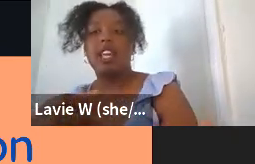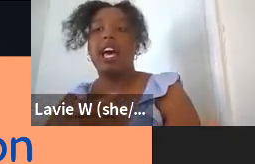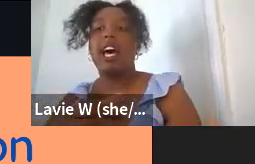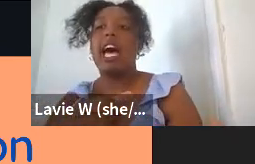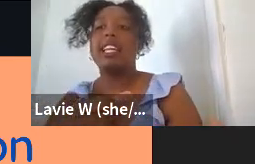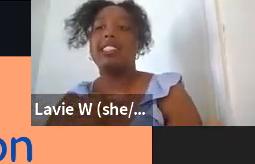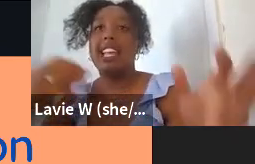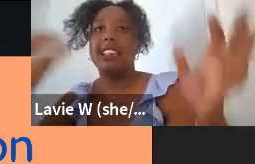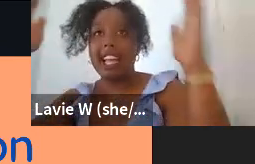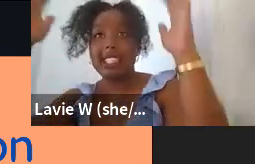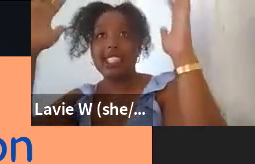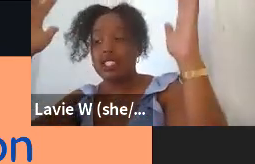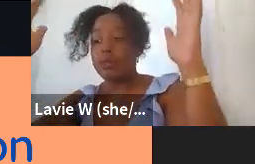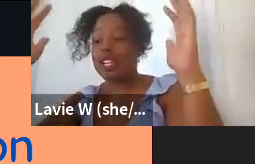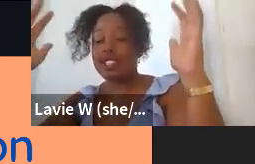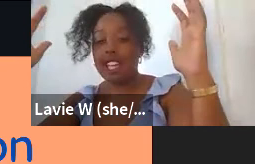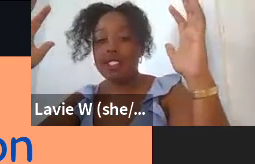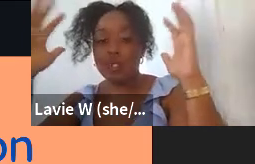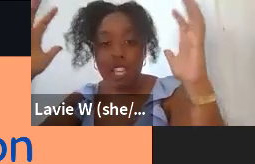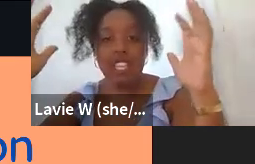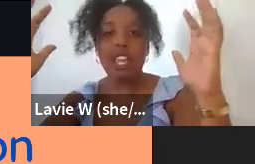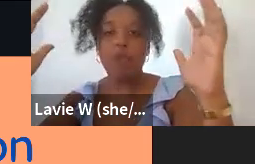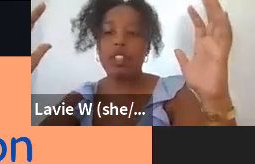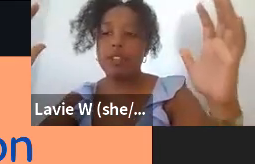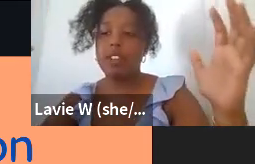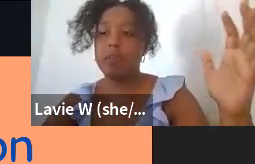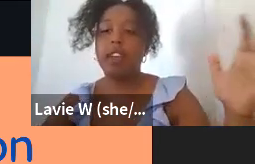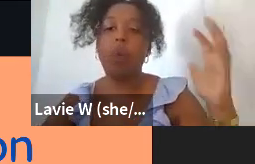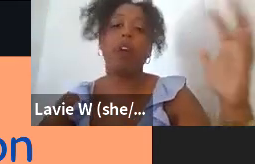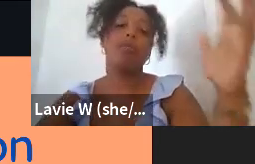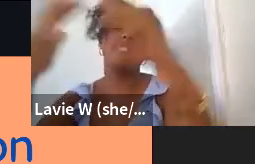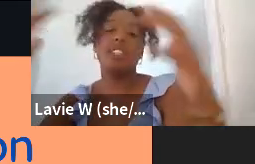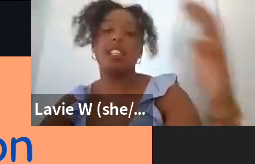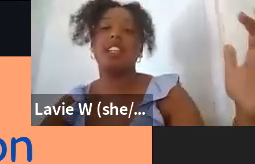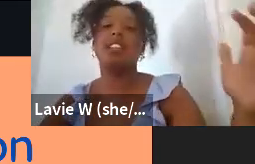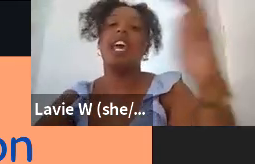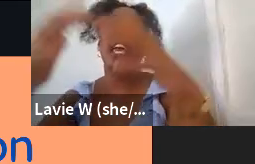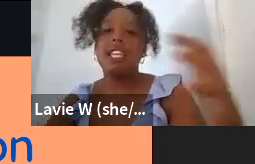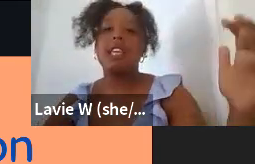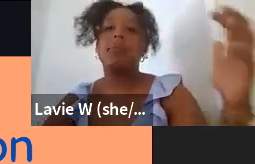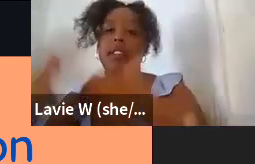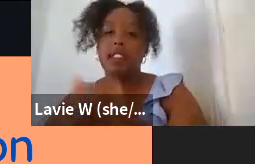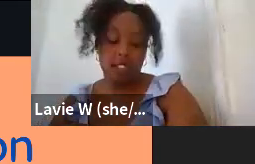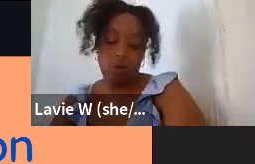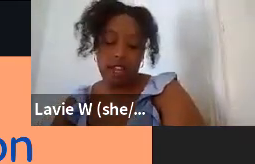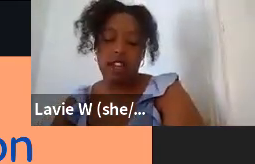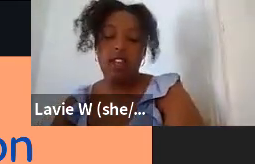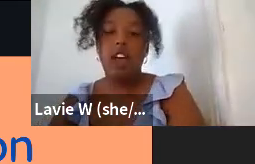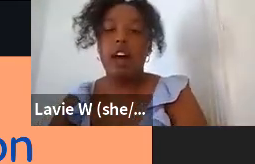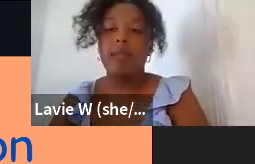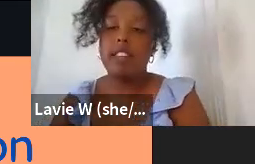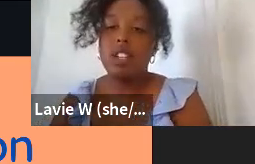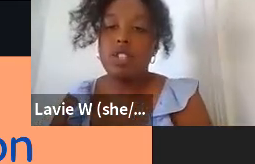whiteness and that system, that society that we live in, being quite resilient in keeping things in the